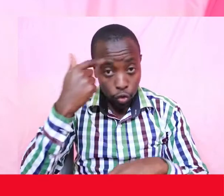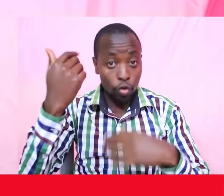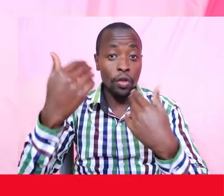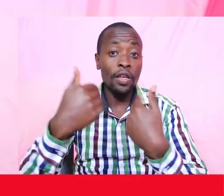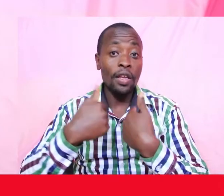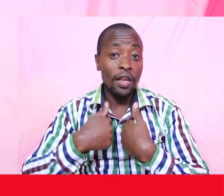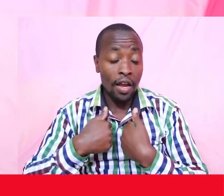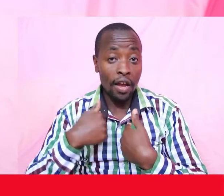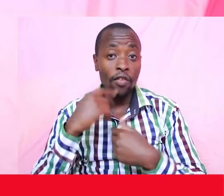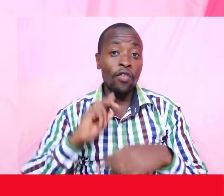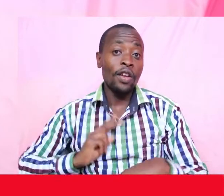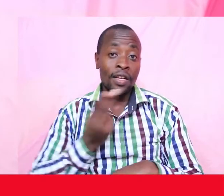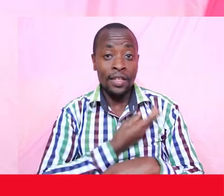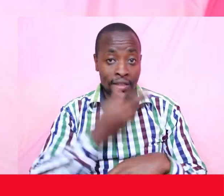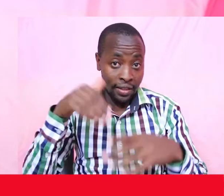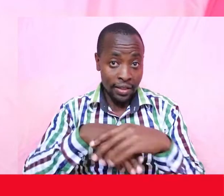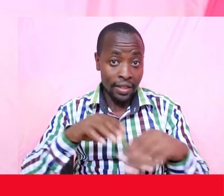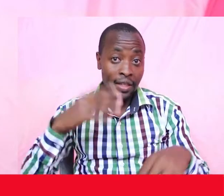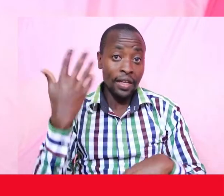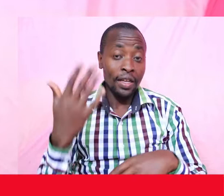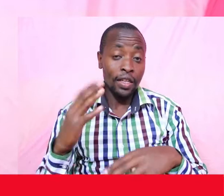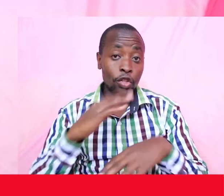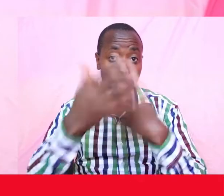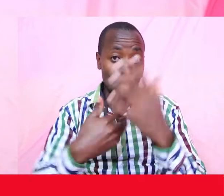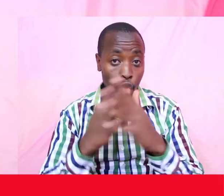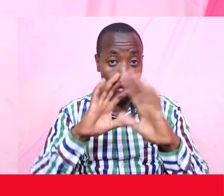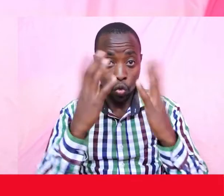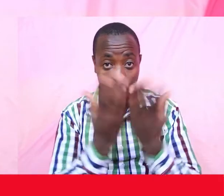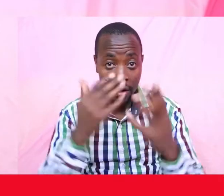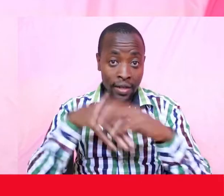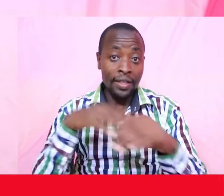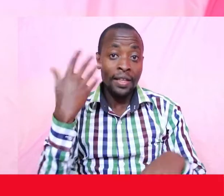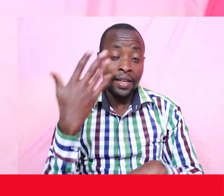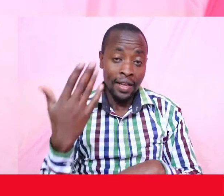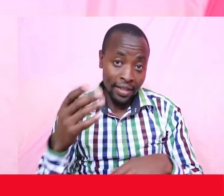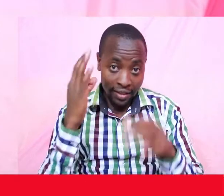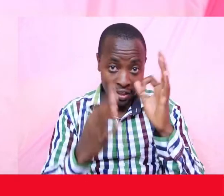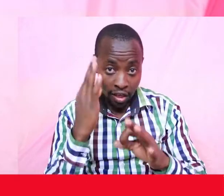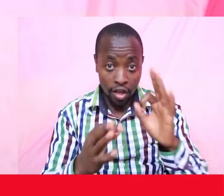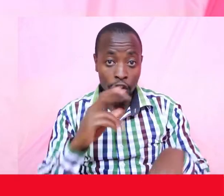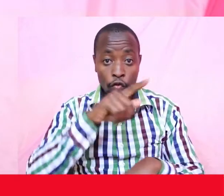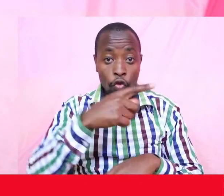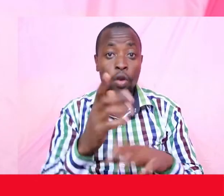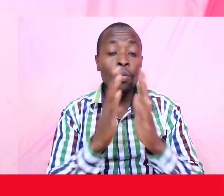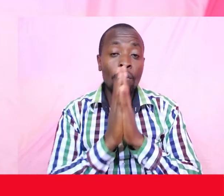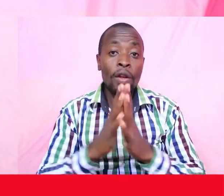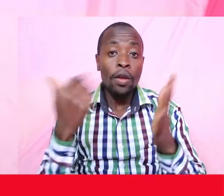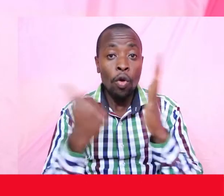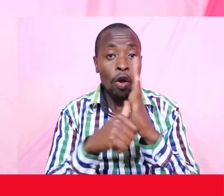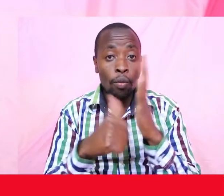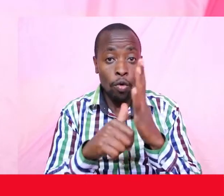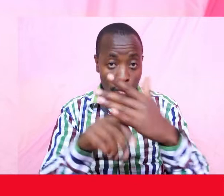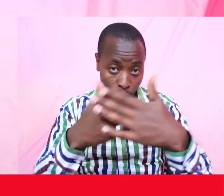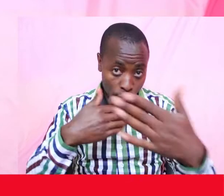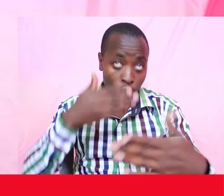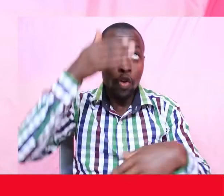us into his arm. He has the whole world in his arm. So if we pray, our problem is looking before